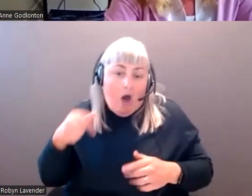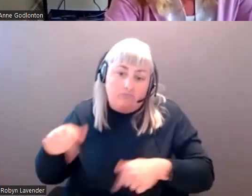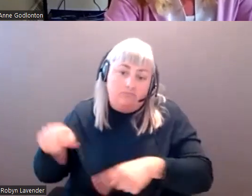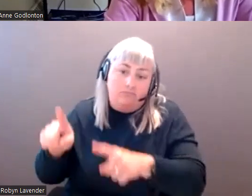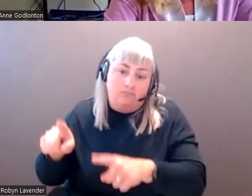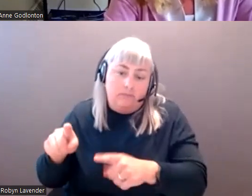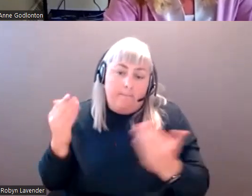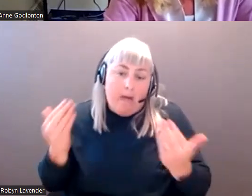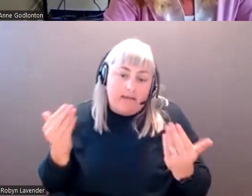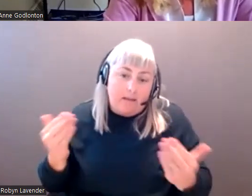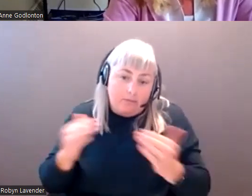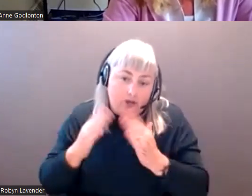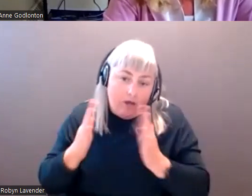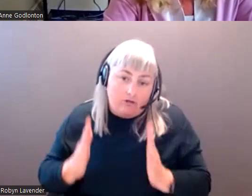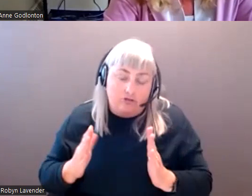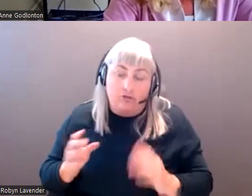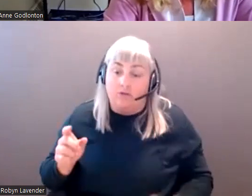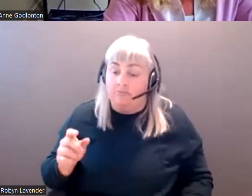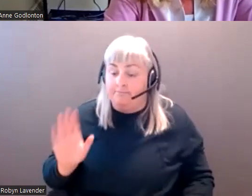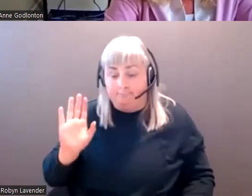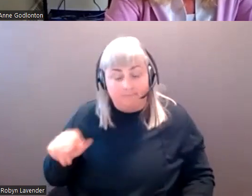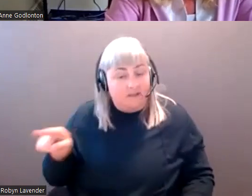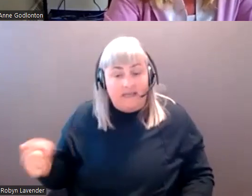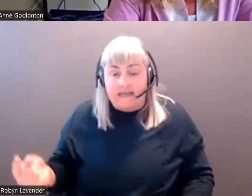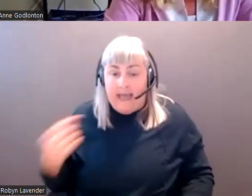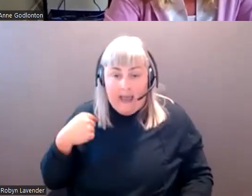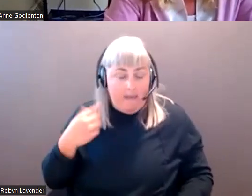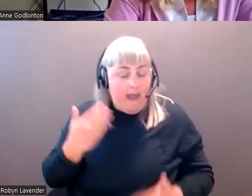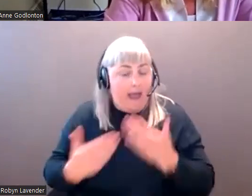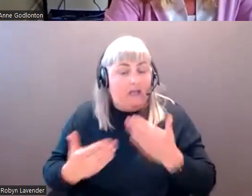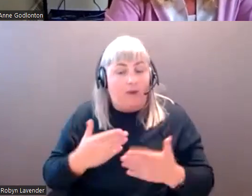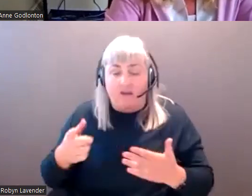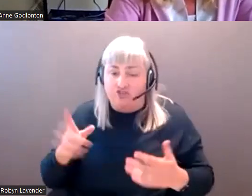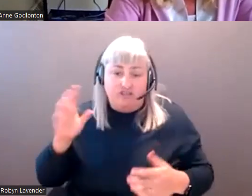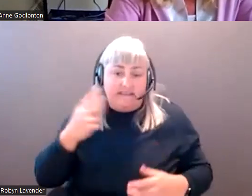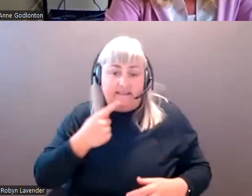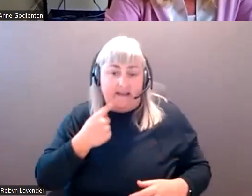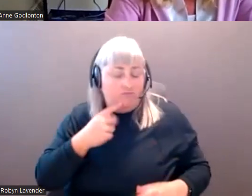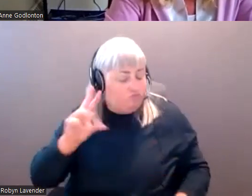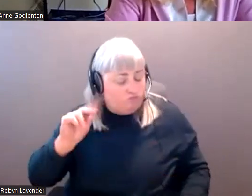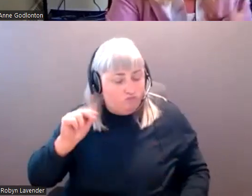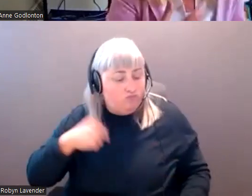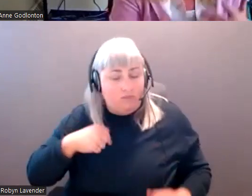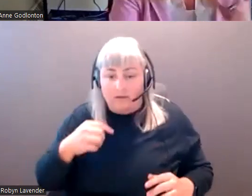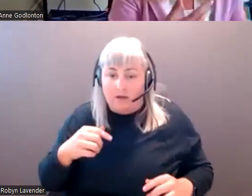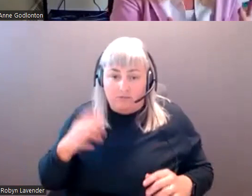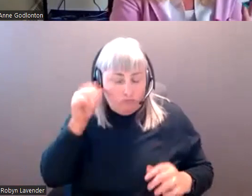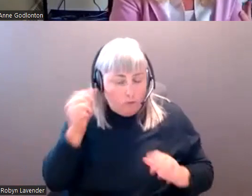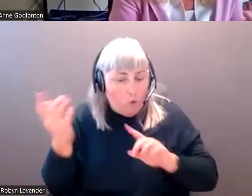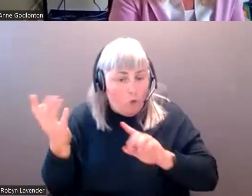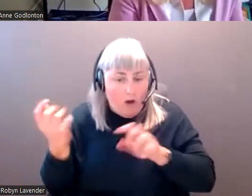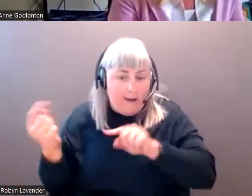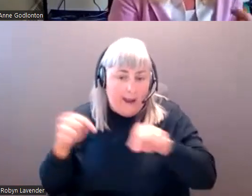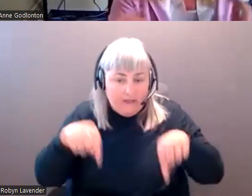interesting to watch. It's, you know, with the other clients embracing individuals. And even if there's